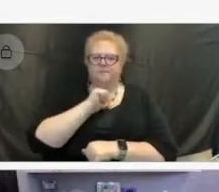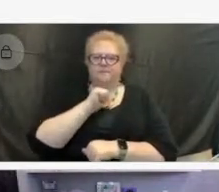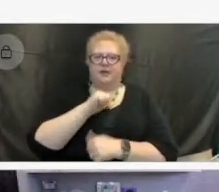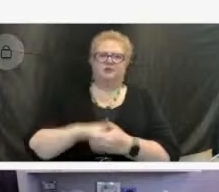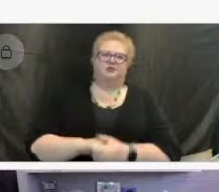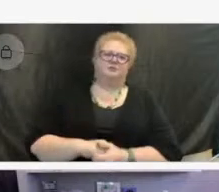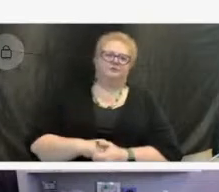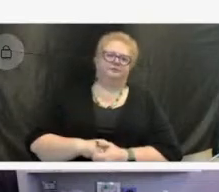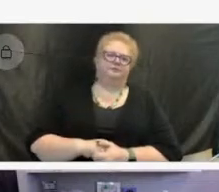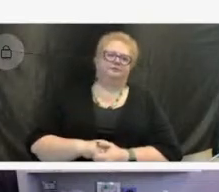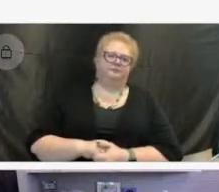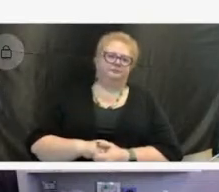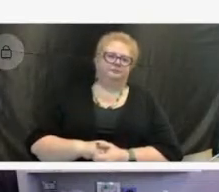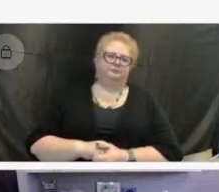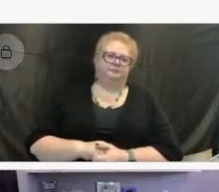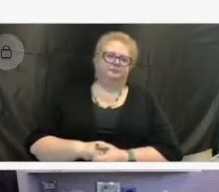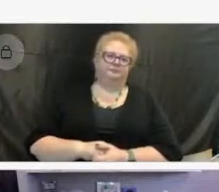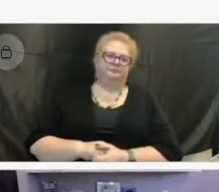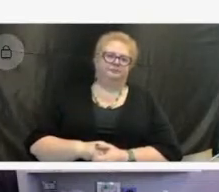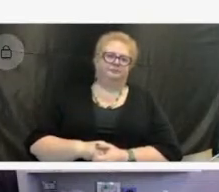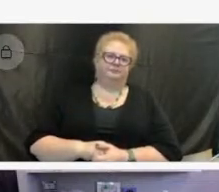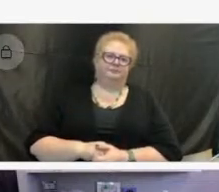mispronunciations.